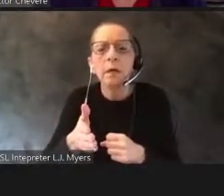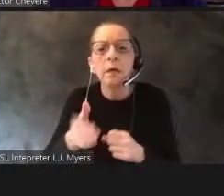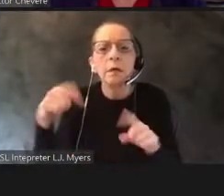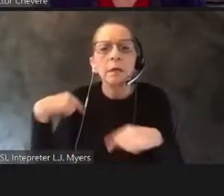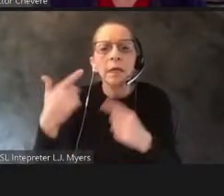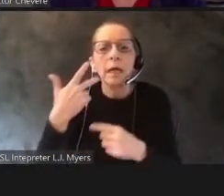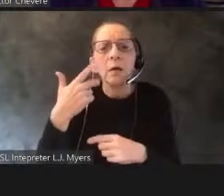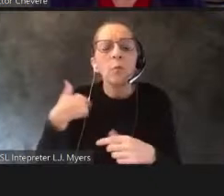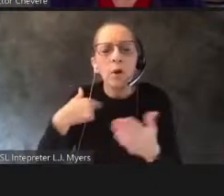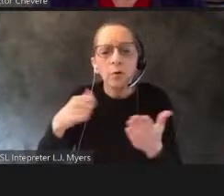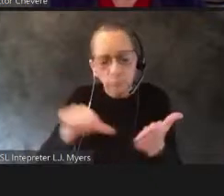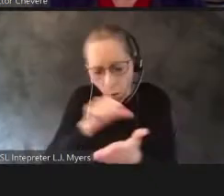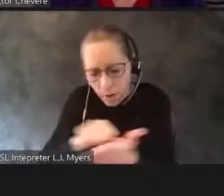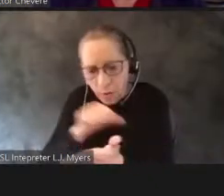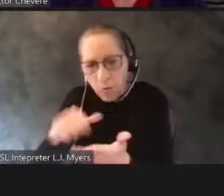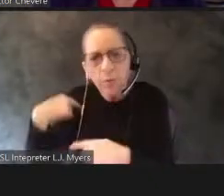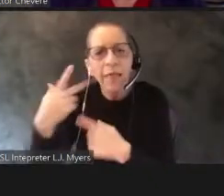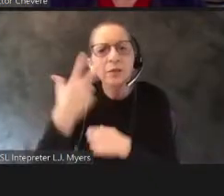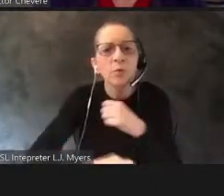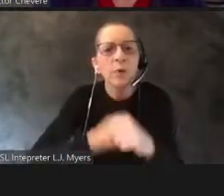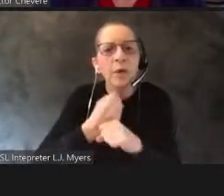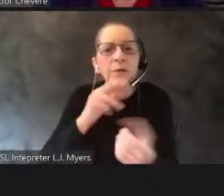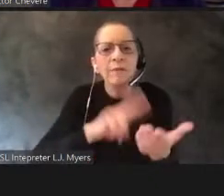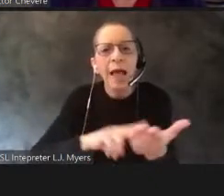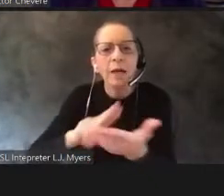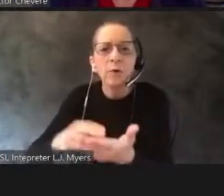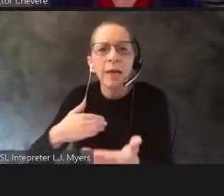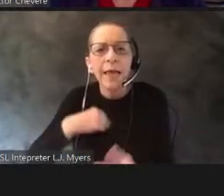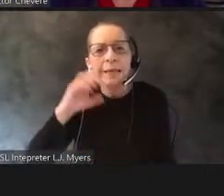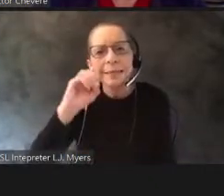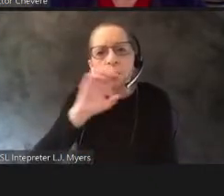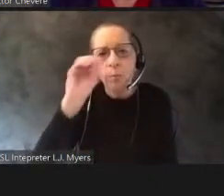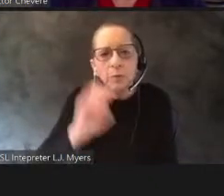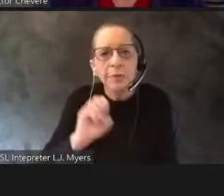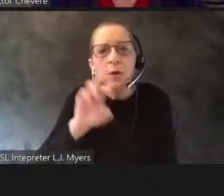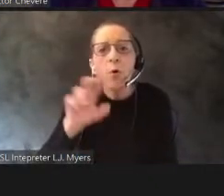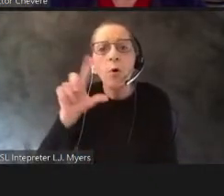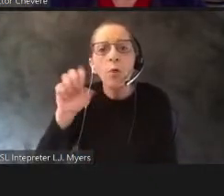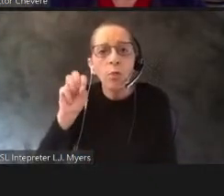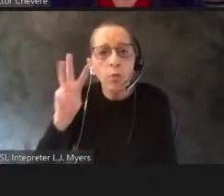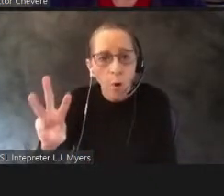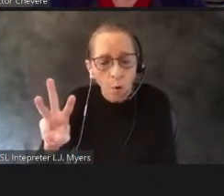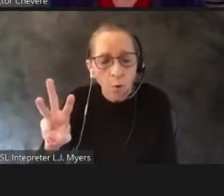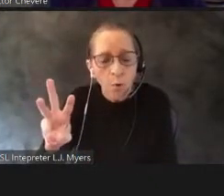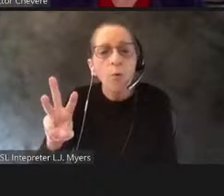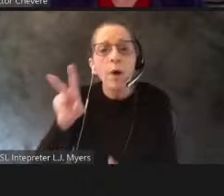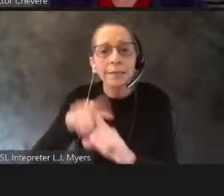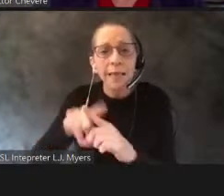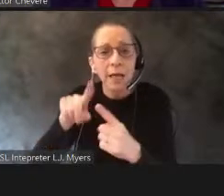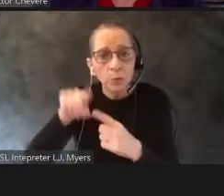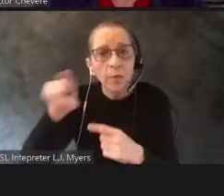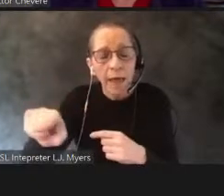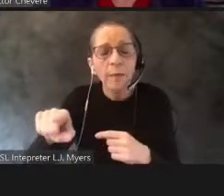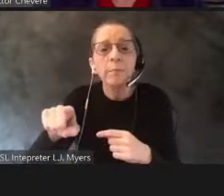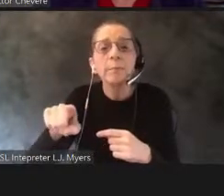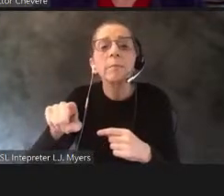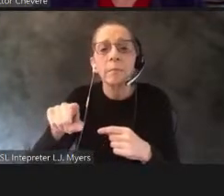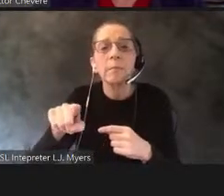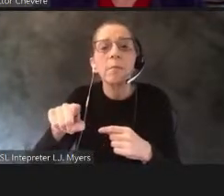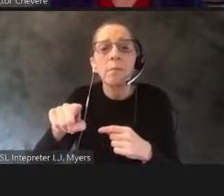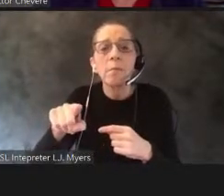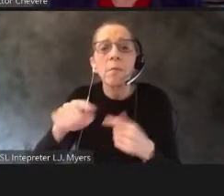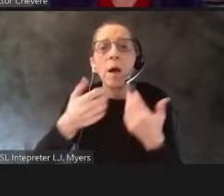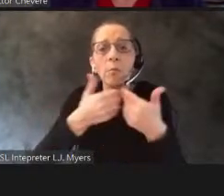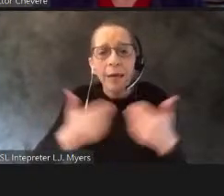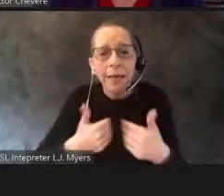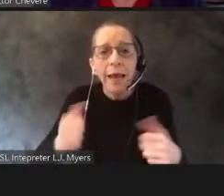worth of contracts that have had 0% or low DBE goals assigned to them and breaking out the work